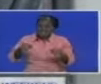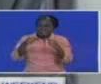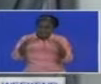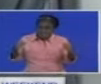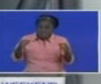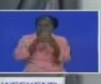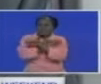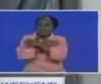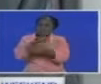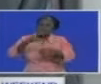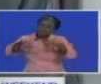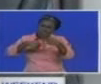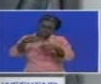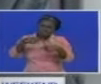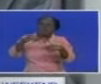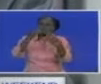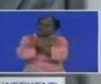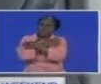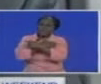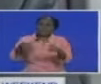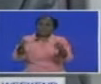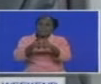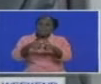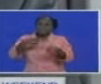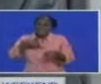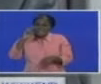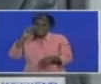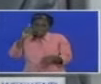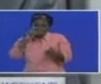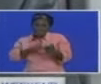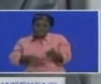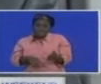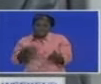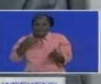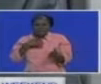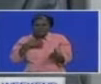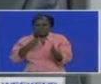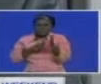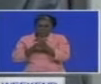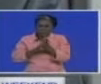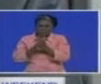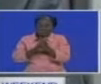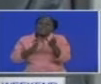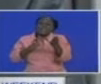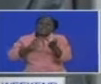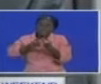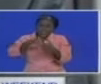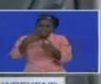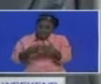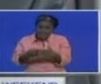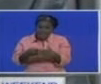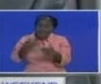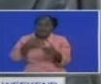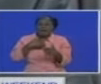continue being friends. So what I see is there is an overexcitation, and then there is